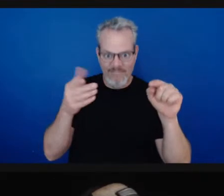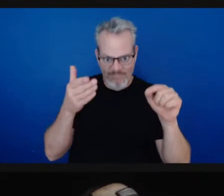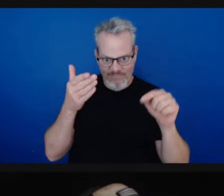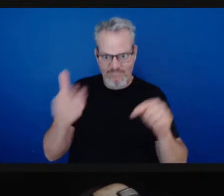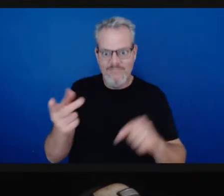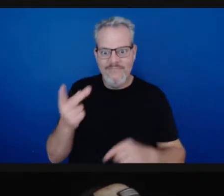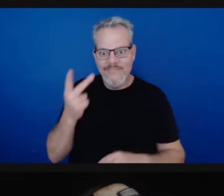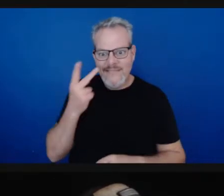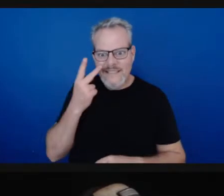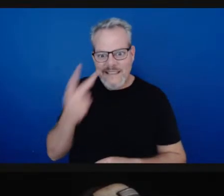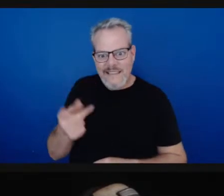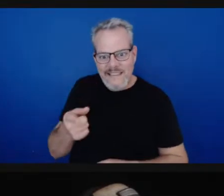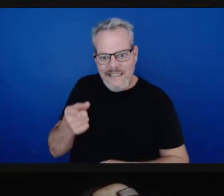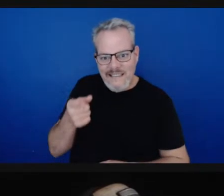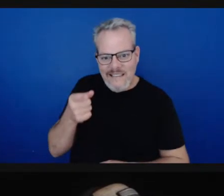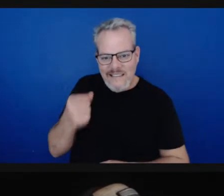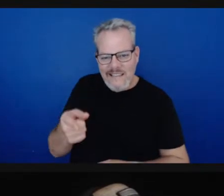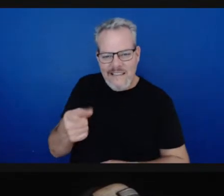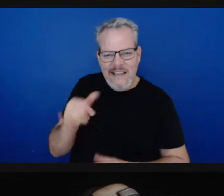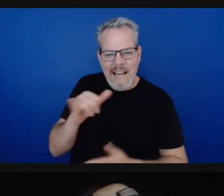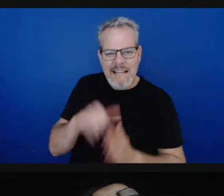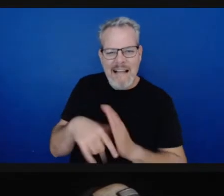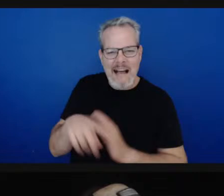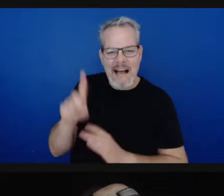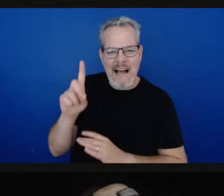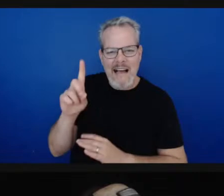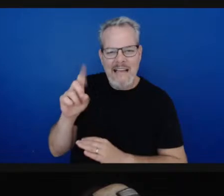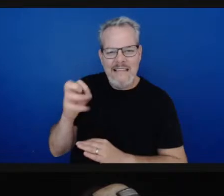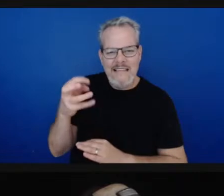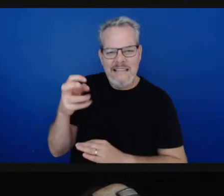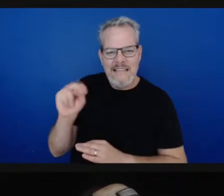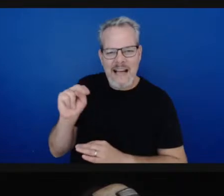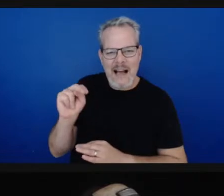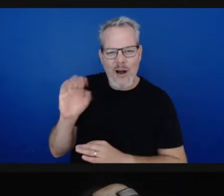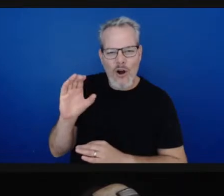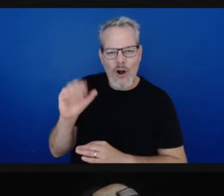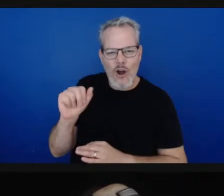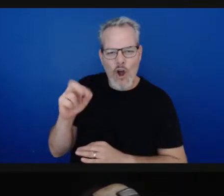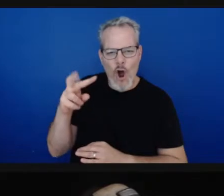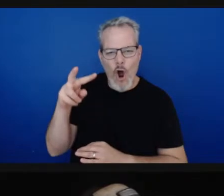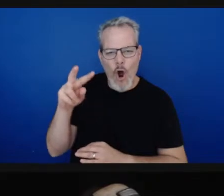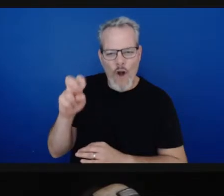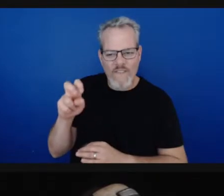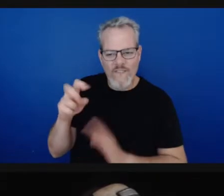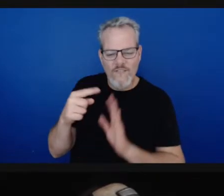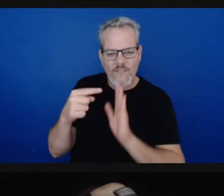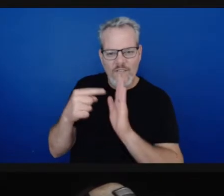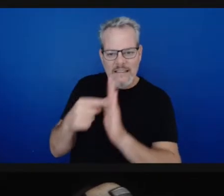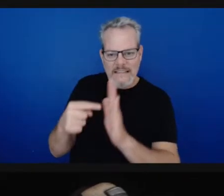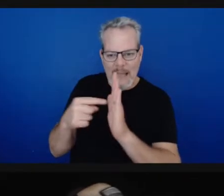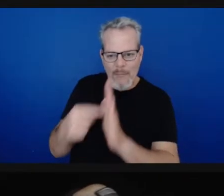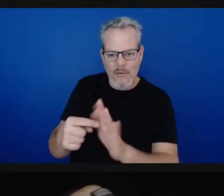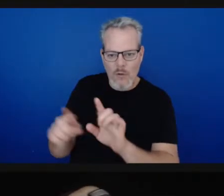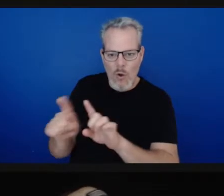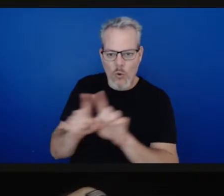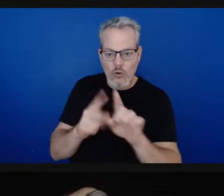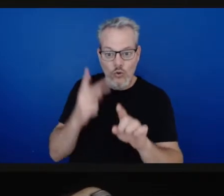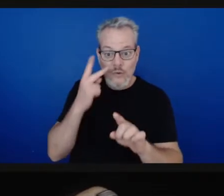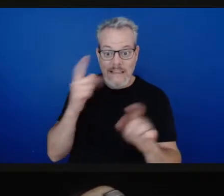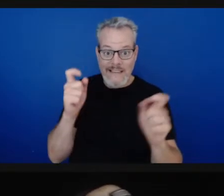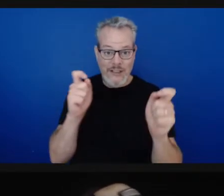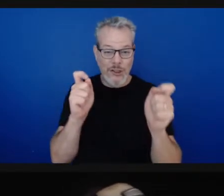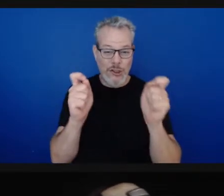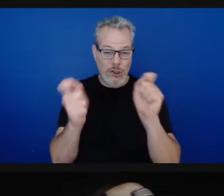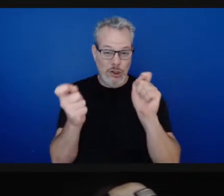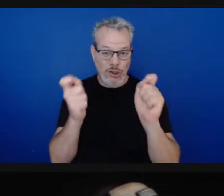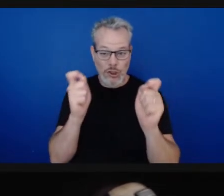So another down carving example of the channel there. The other thing I noted was how these shapes changed. We talked about how the first